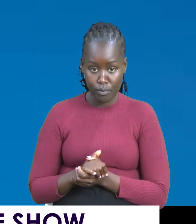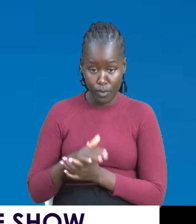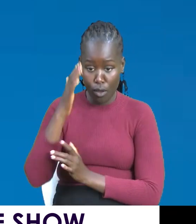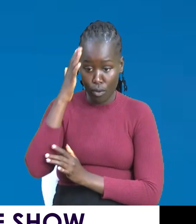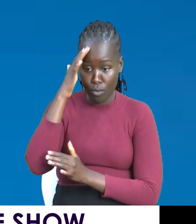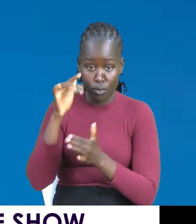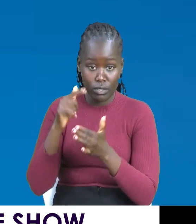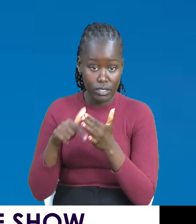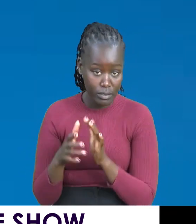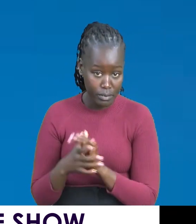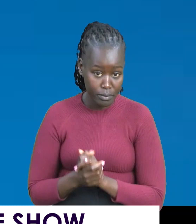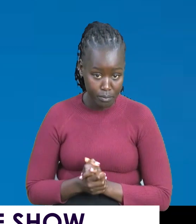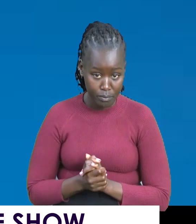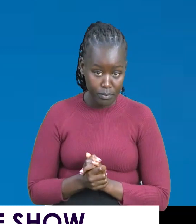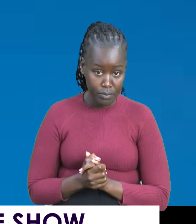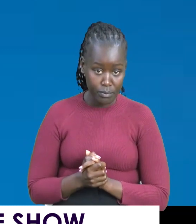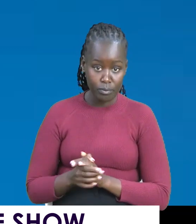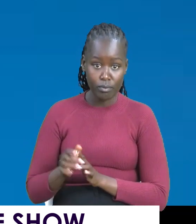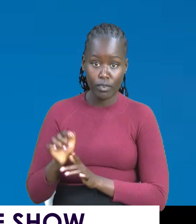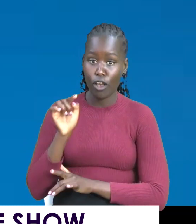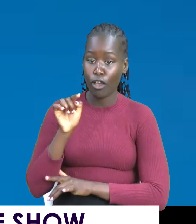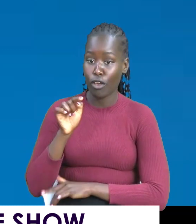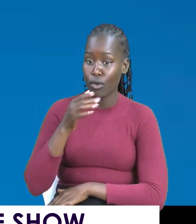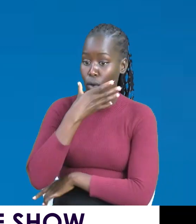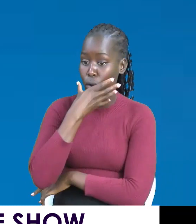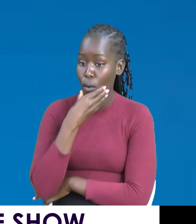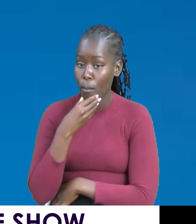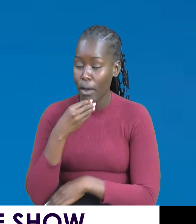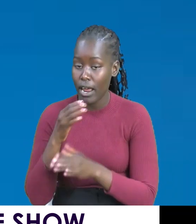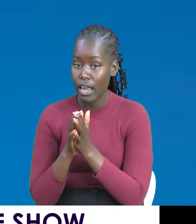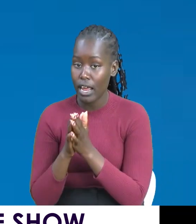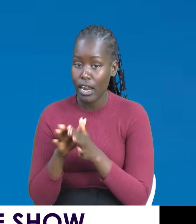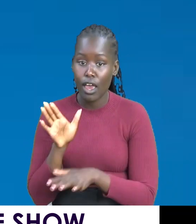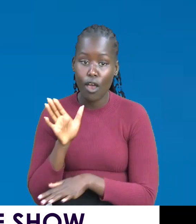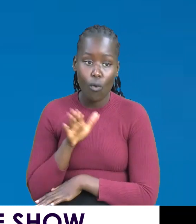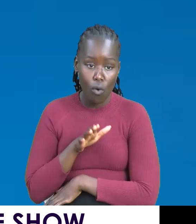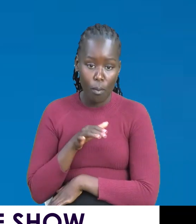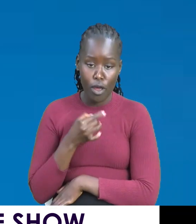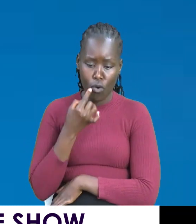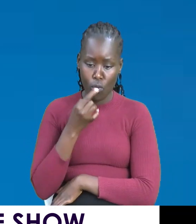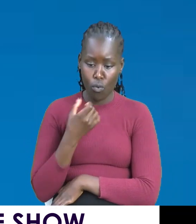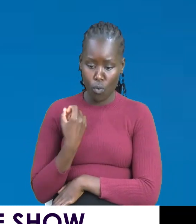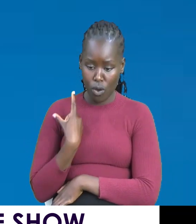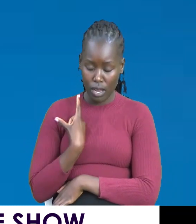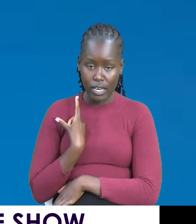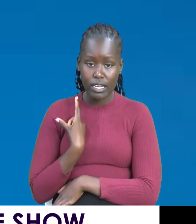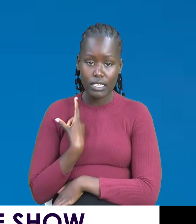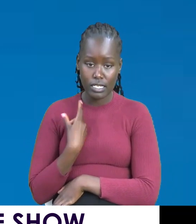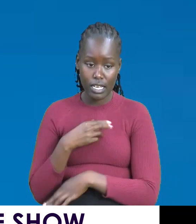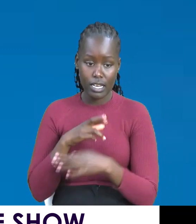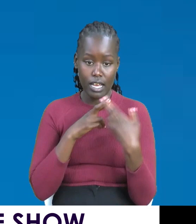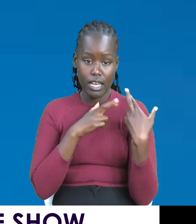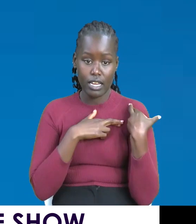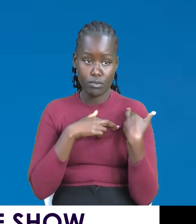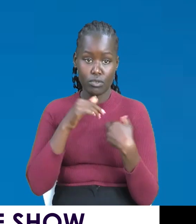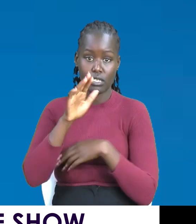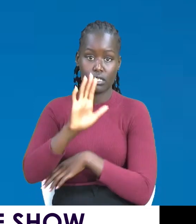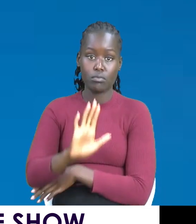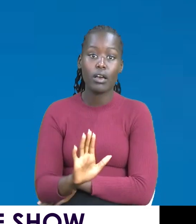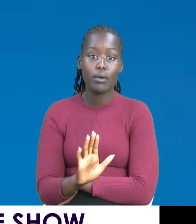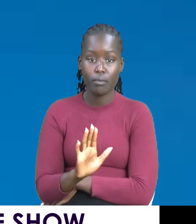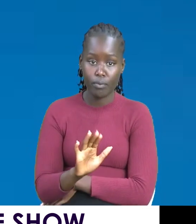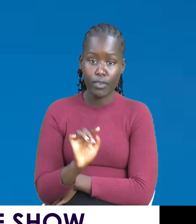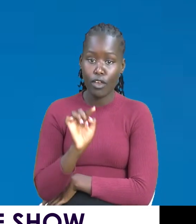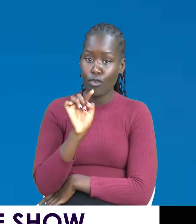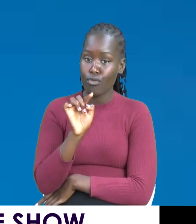what? You are a man and a woman who understands his role. You are